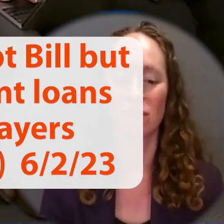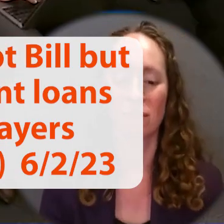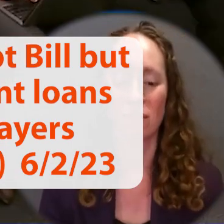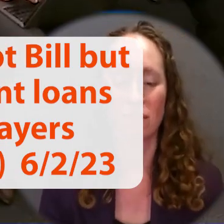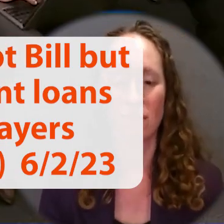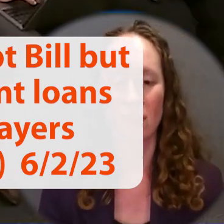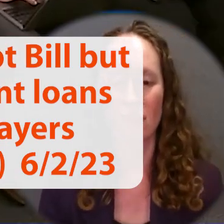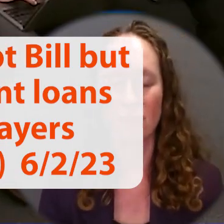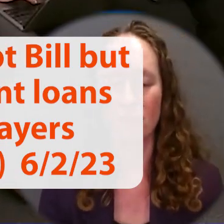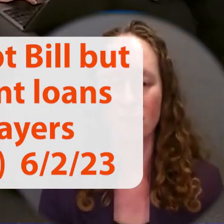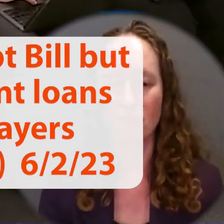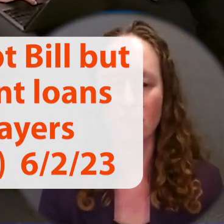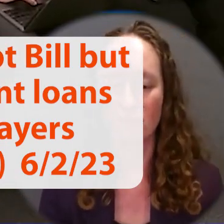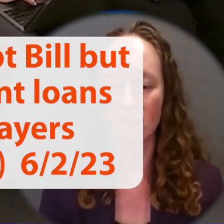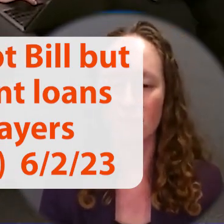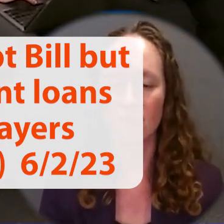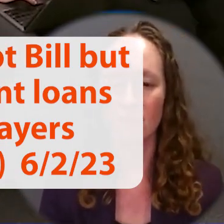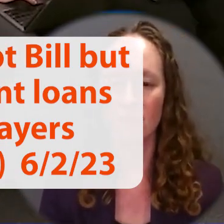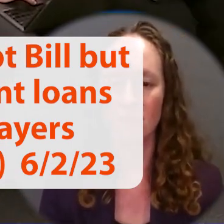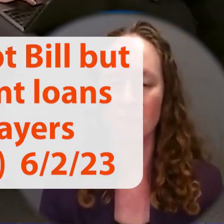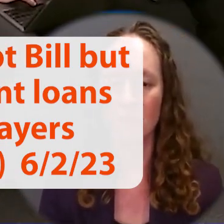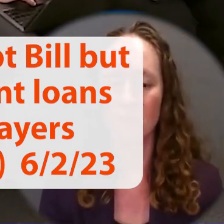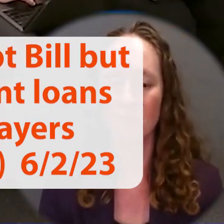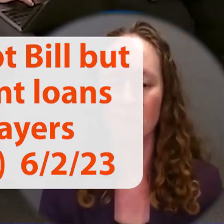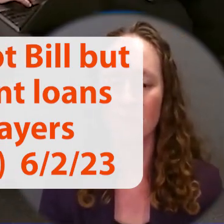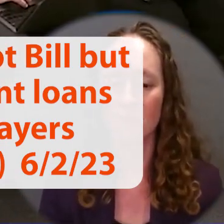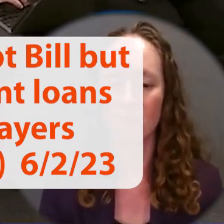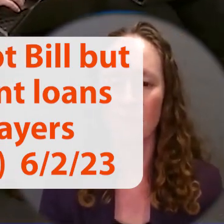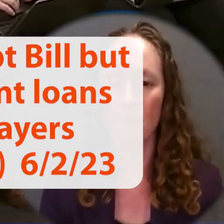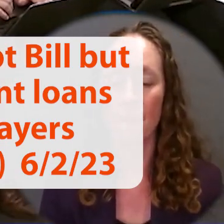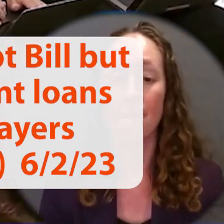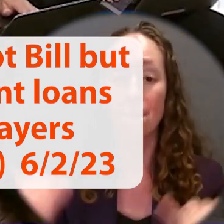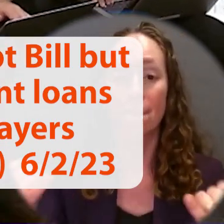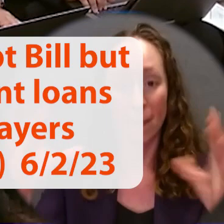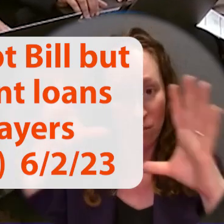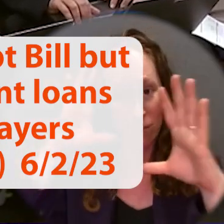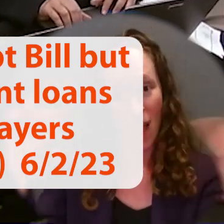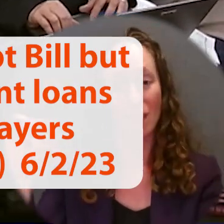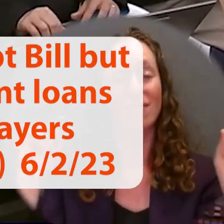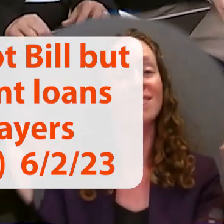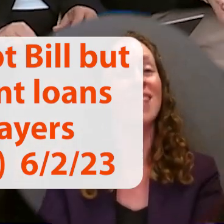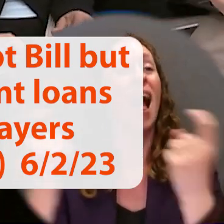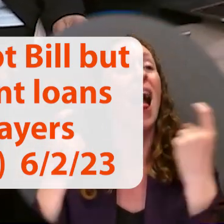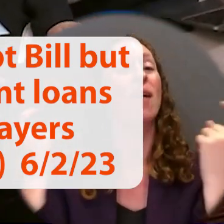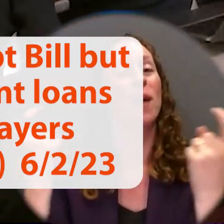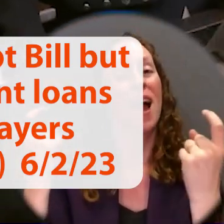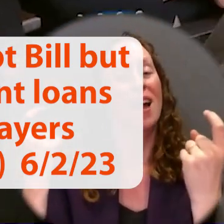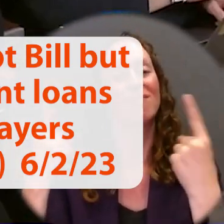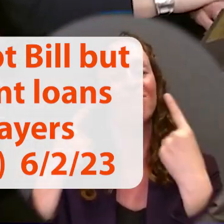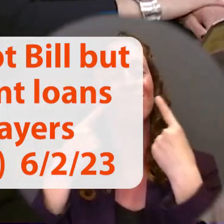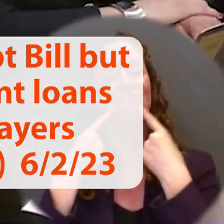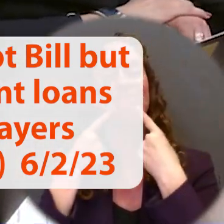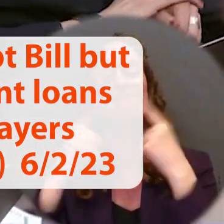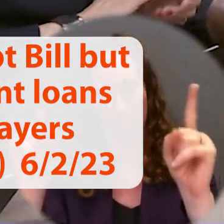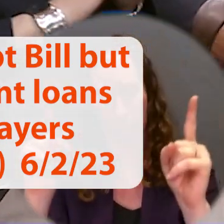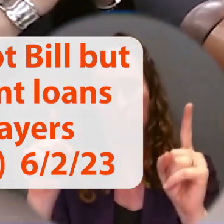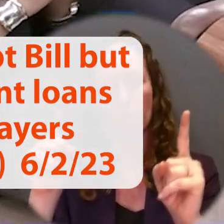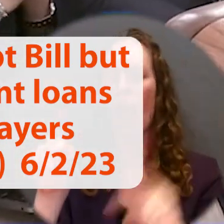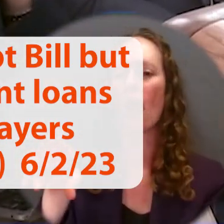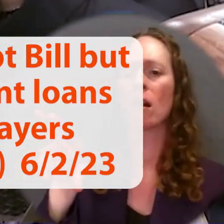as the president is celebrating this bipartisan win on the debt deal, he is squashing the bipartisan bill on student